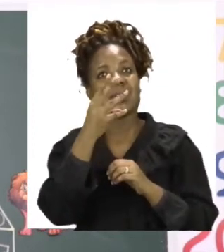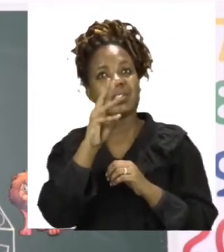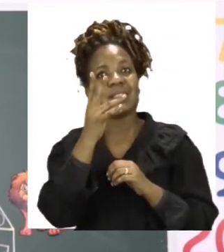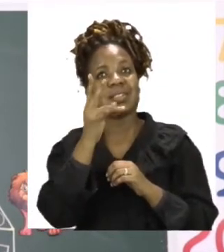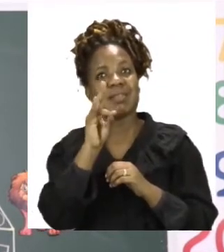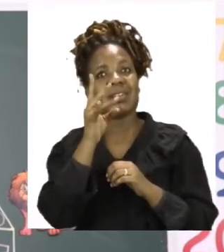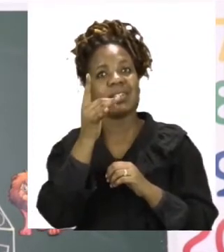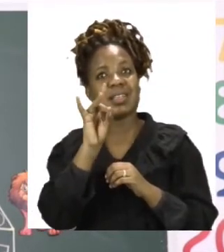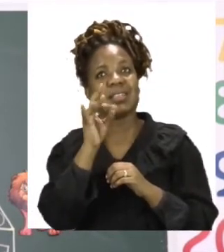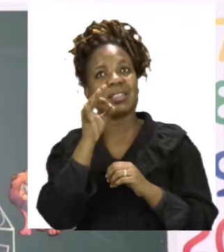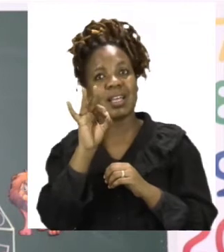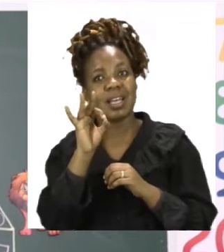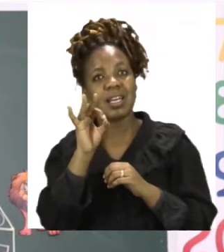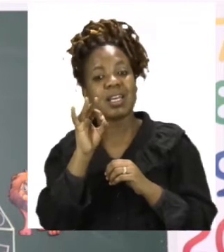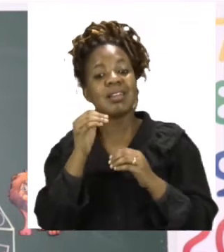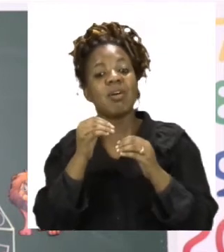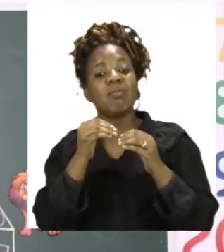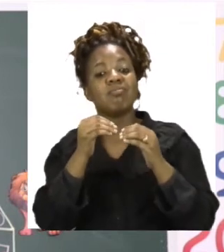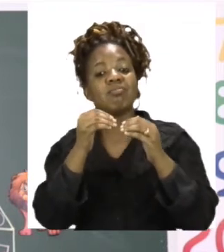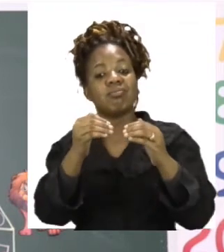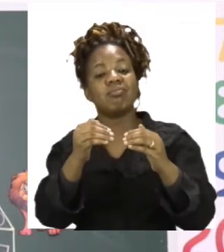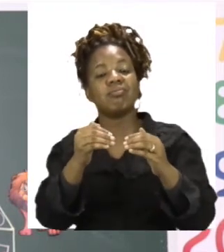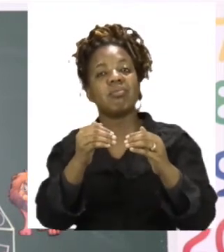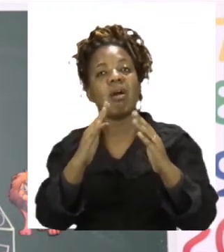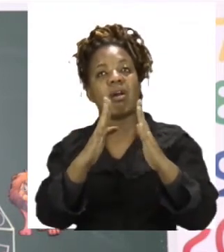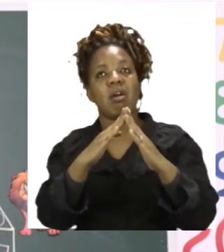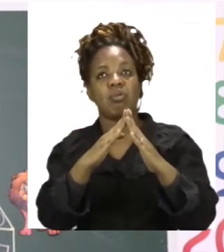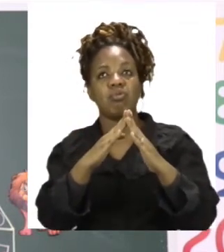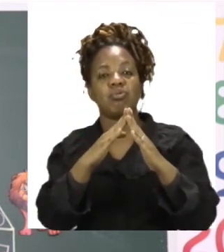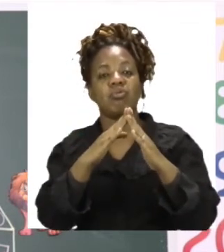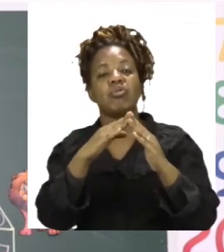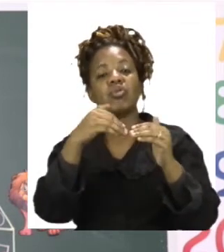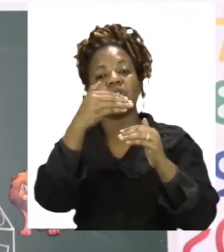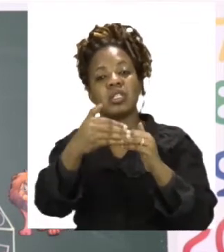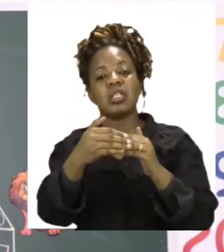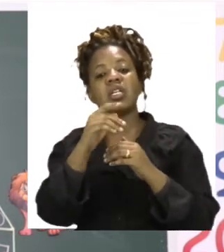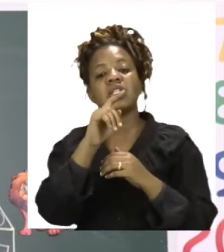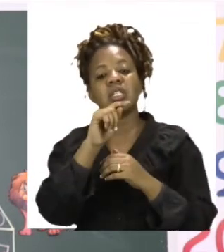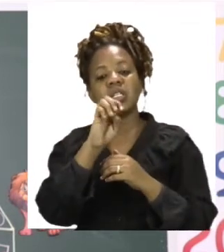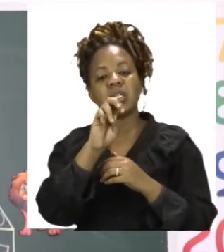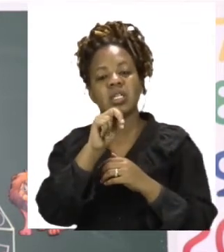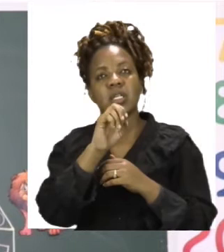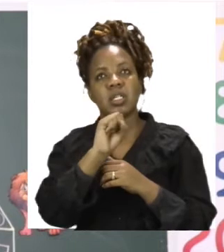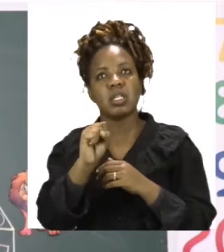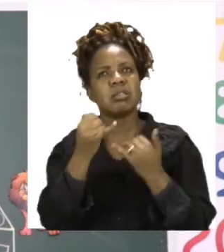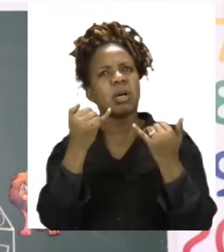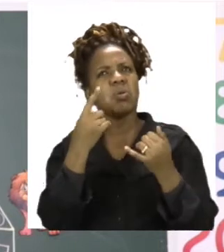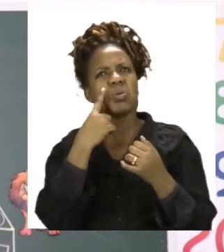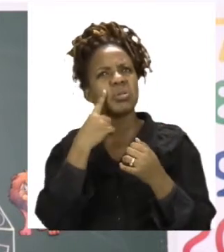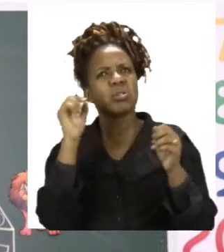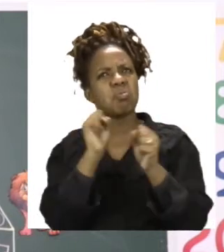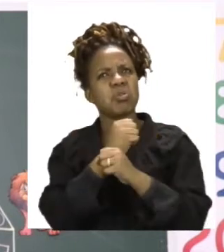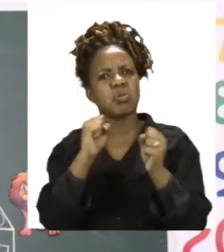to run quickly to the house in front of him. But you see now, he can't run to the house in